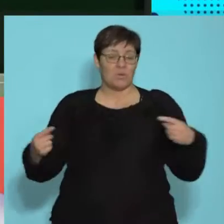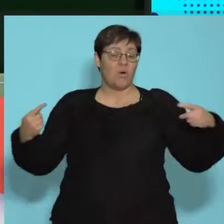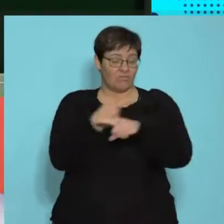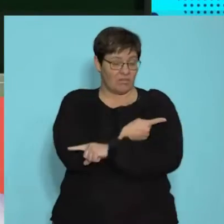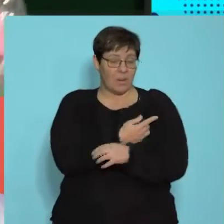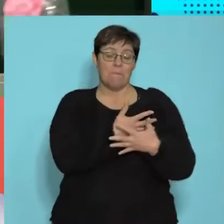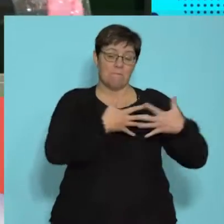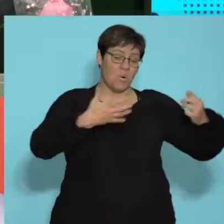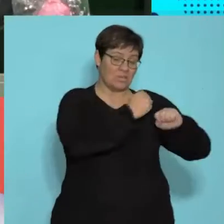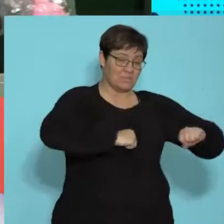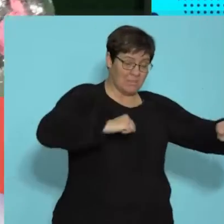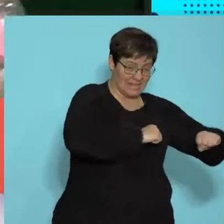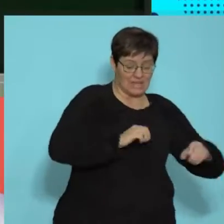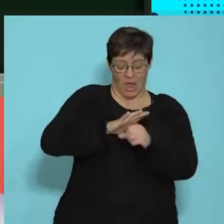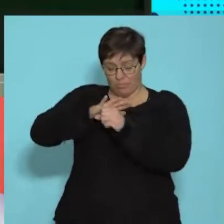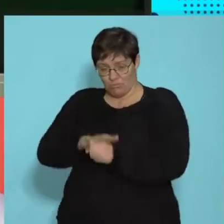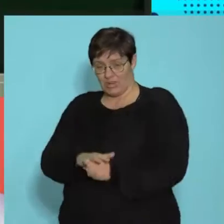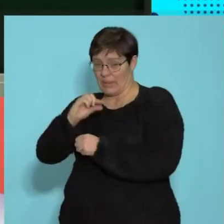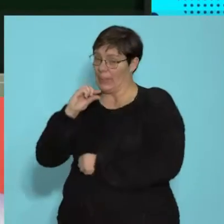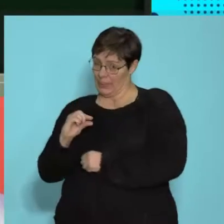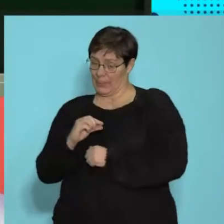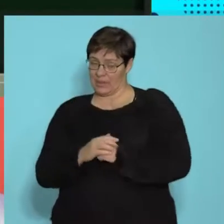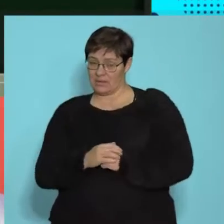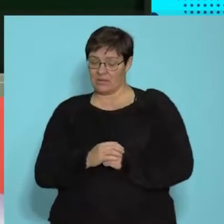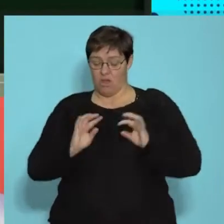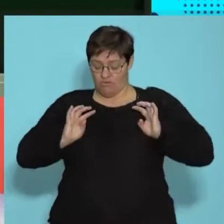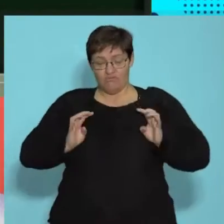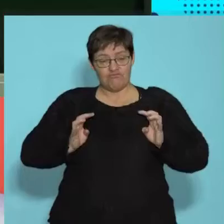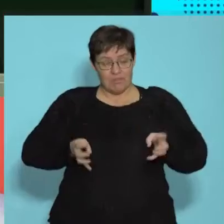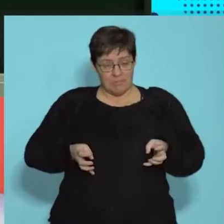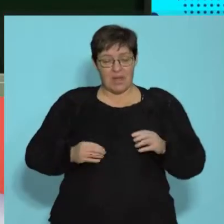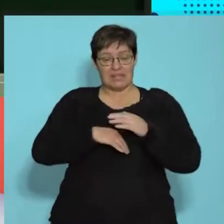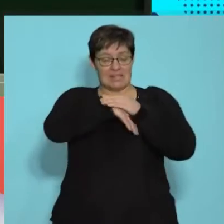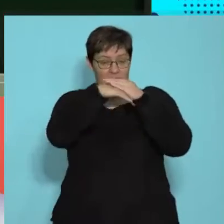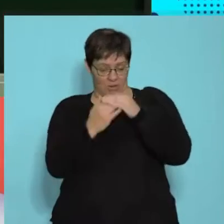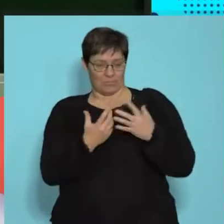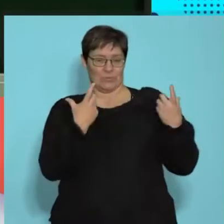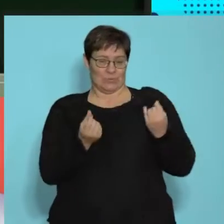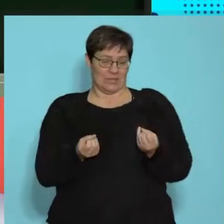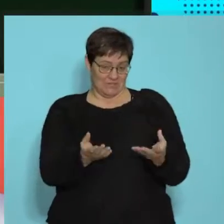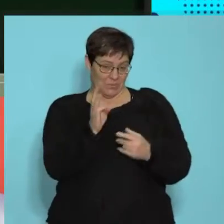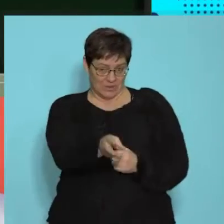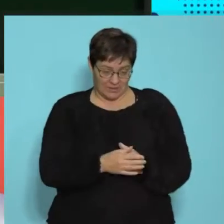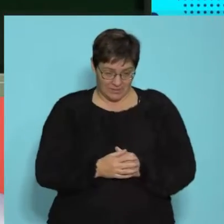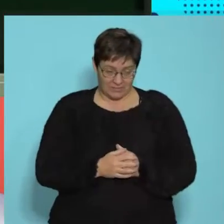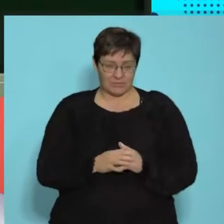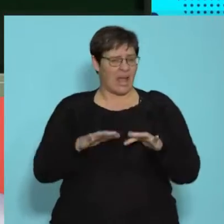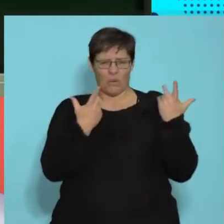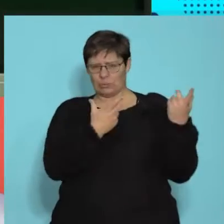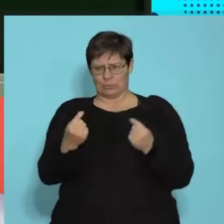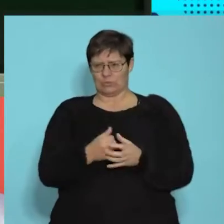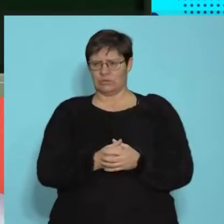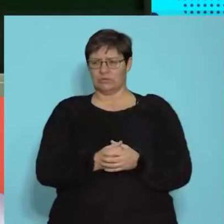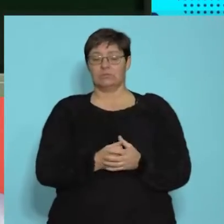opposite things. More space, little pressure. And the rib cage and the diaphragm are going to do that. How do I do